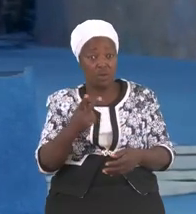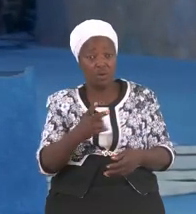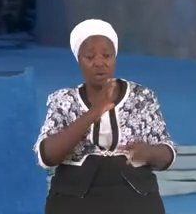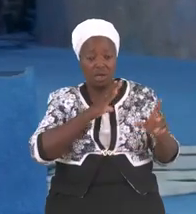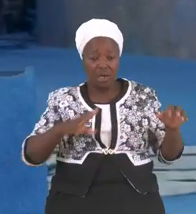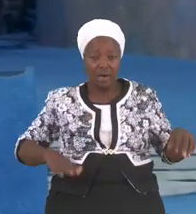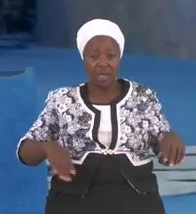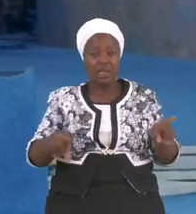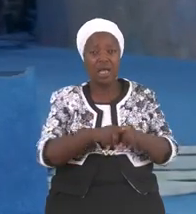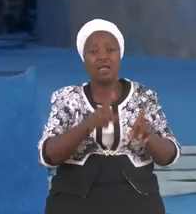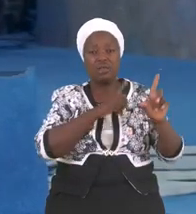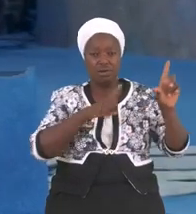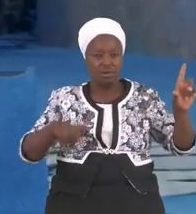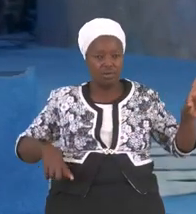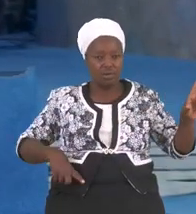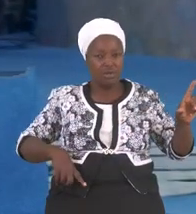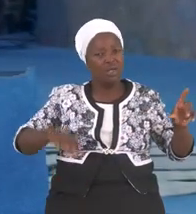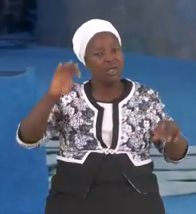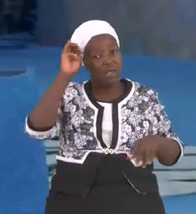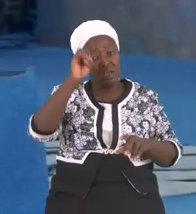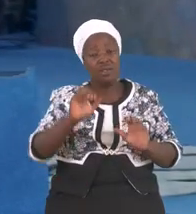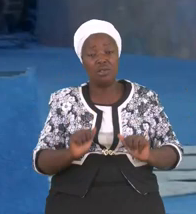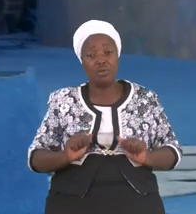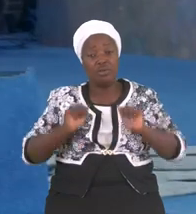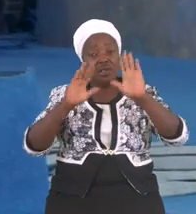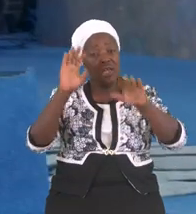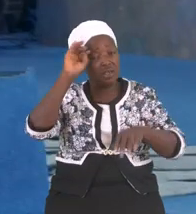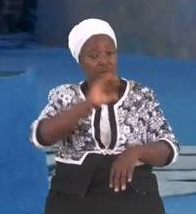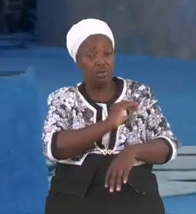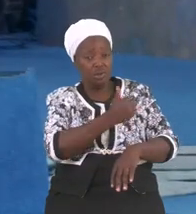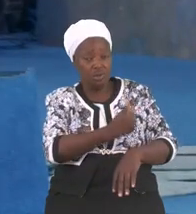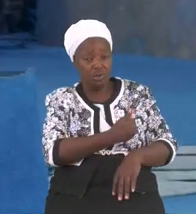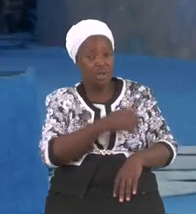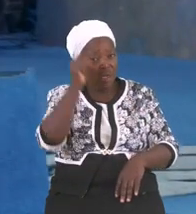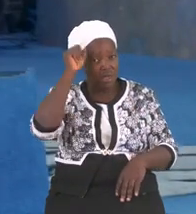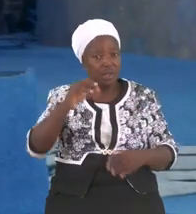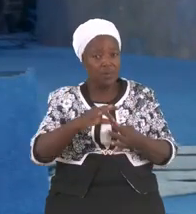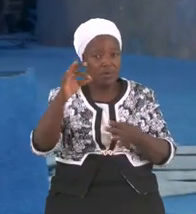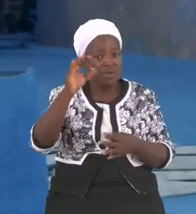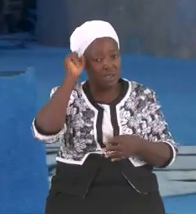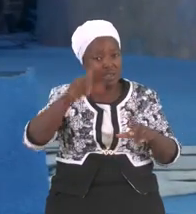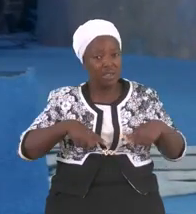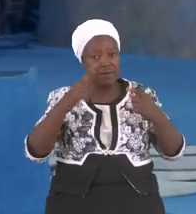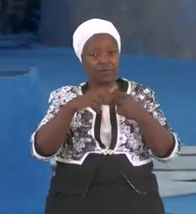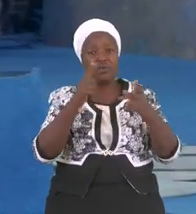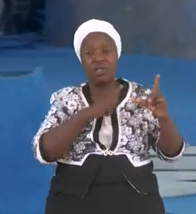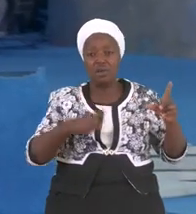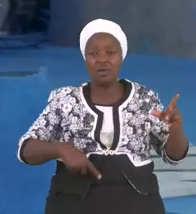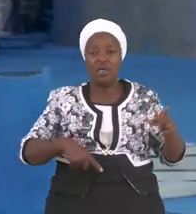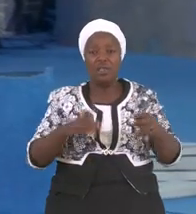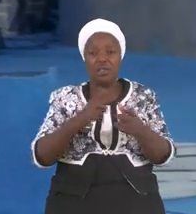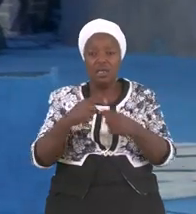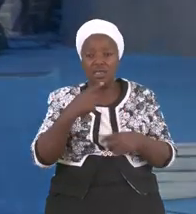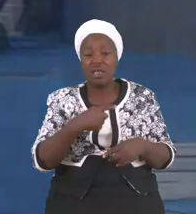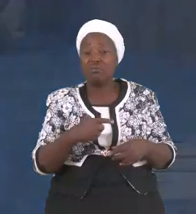submitted his soul, his spirit, his life unto the Lord. He said, I'm not worth much, and